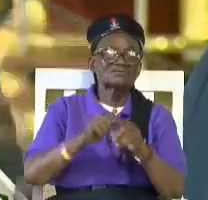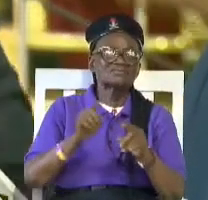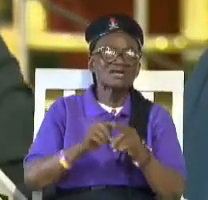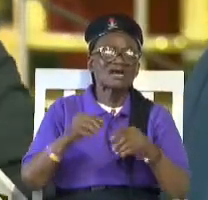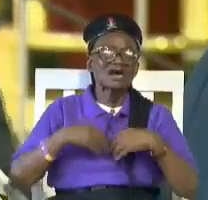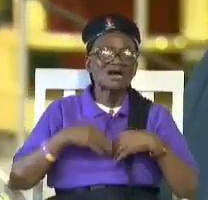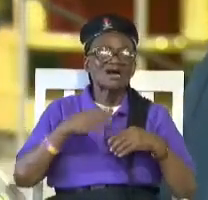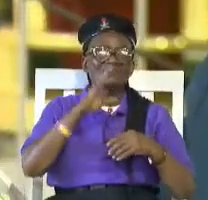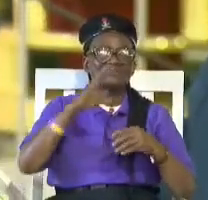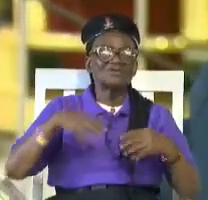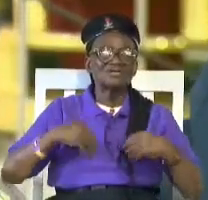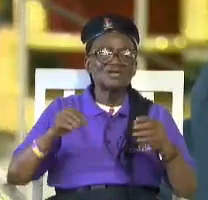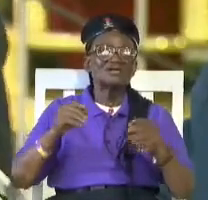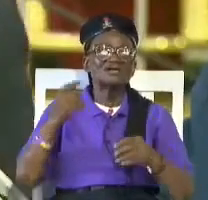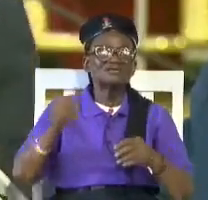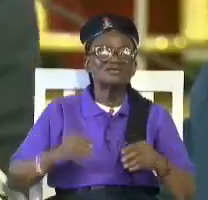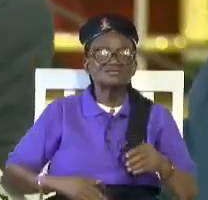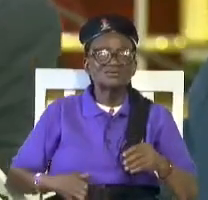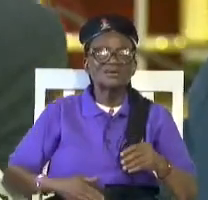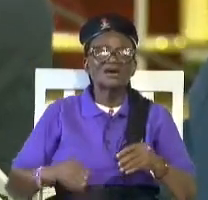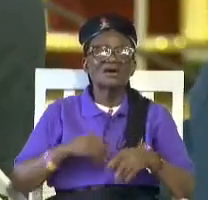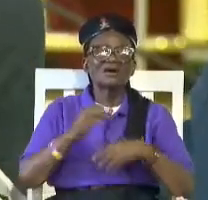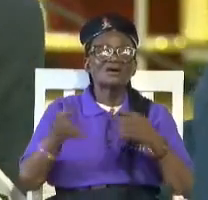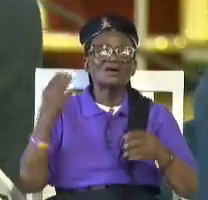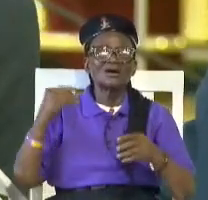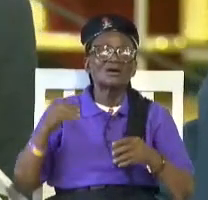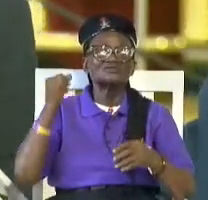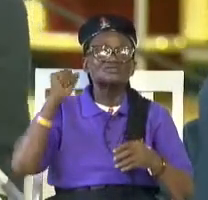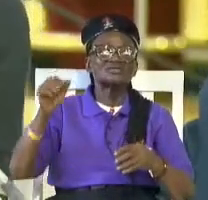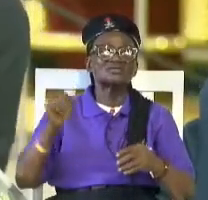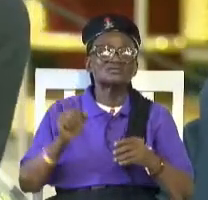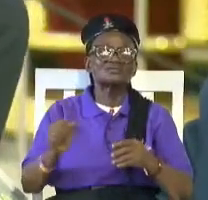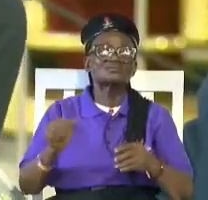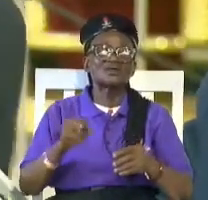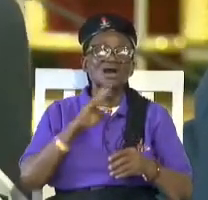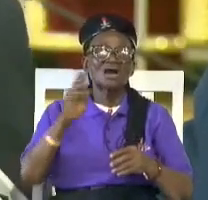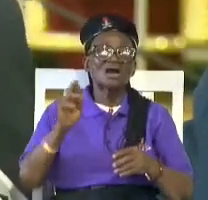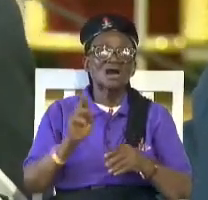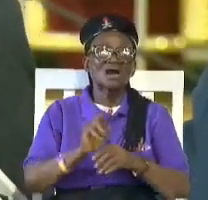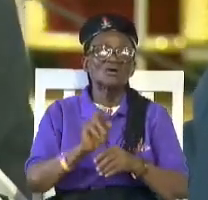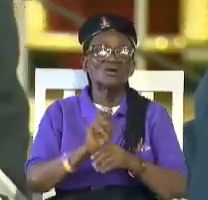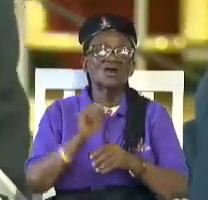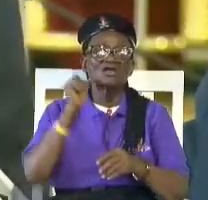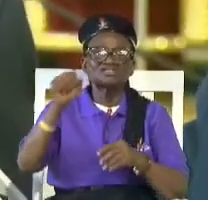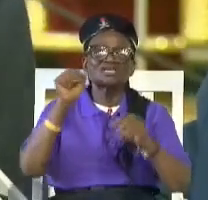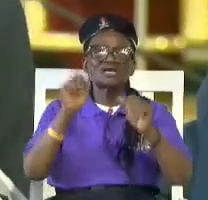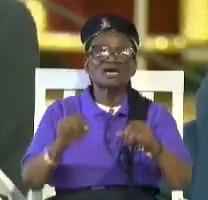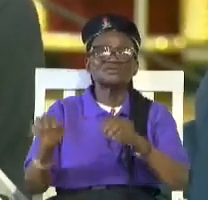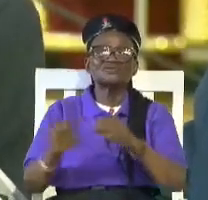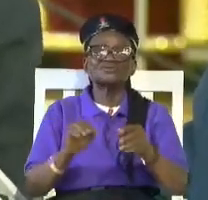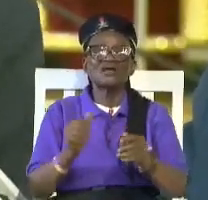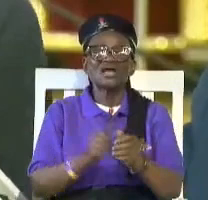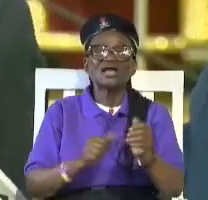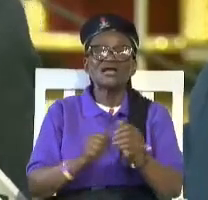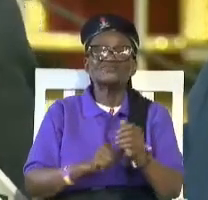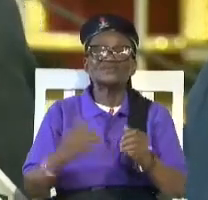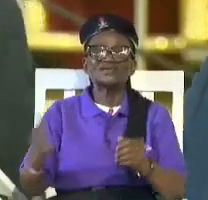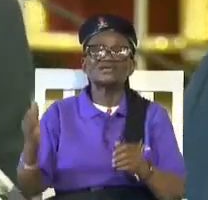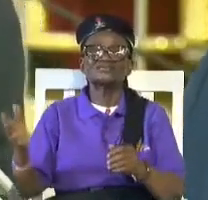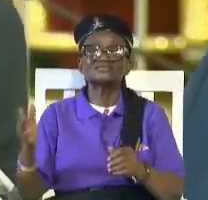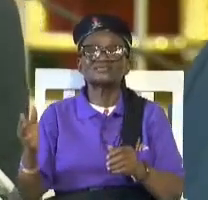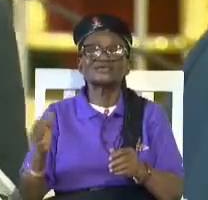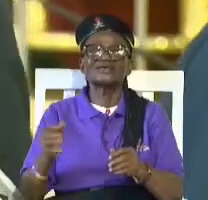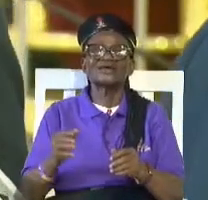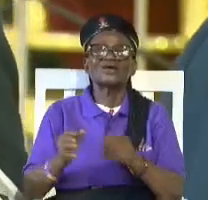down. She has come back to herself. She has resumed her work. She could do everything without at home without